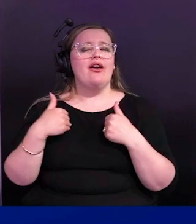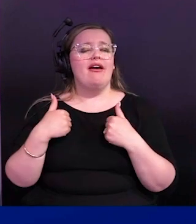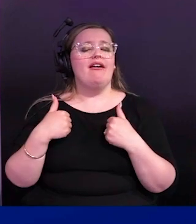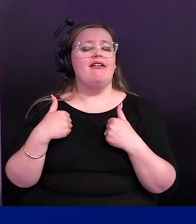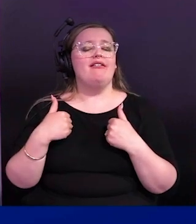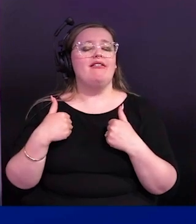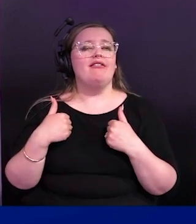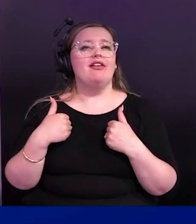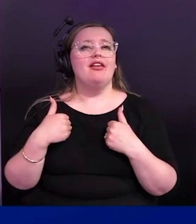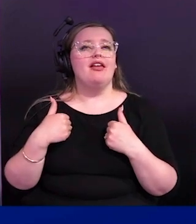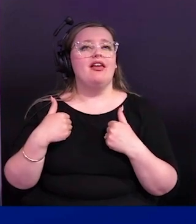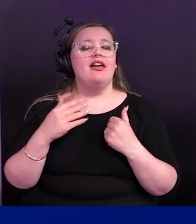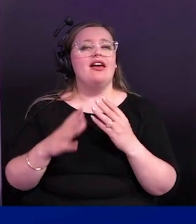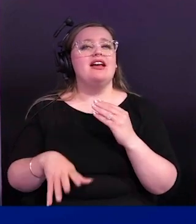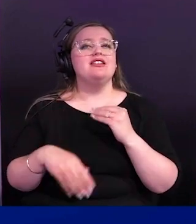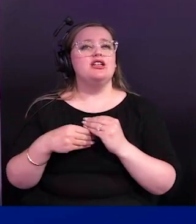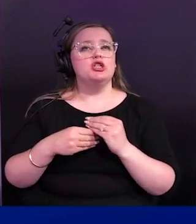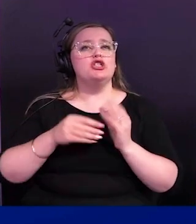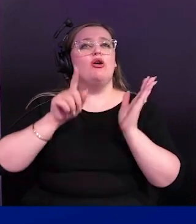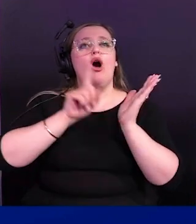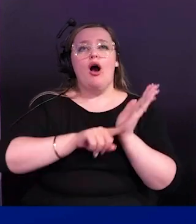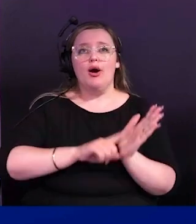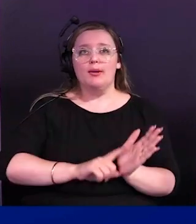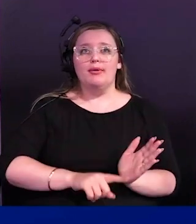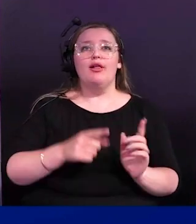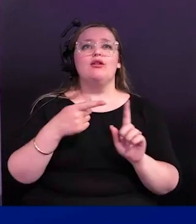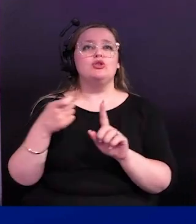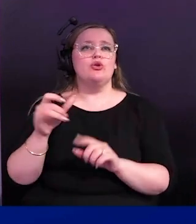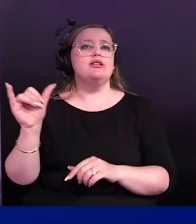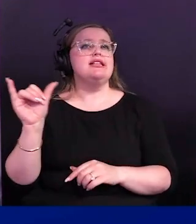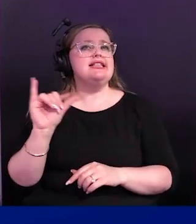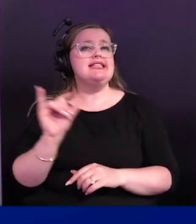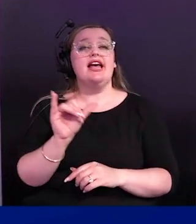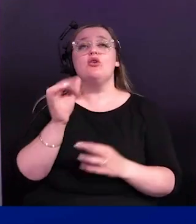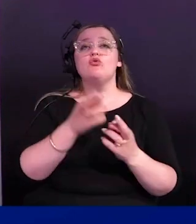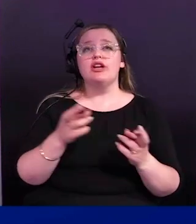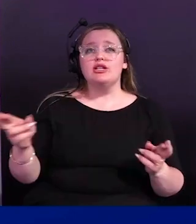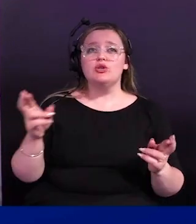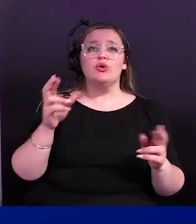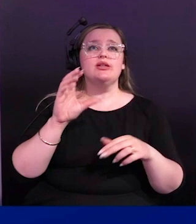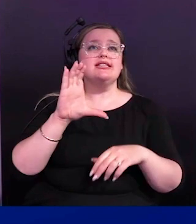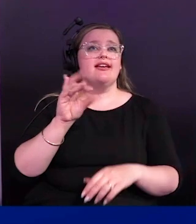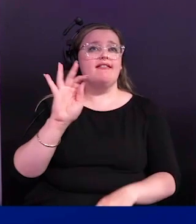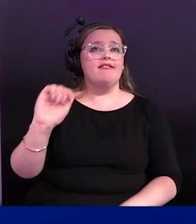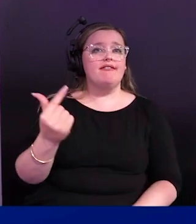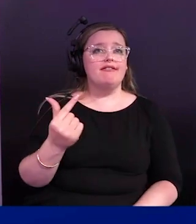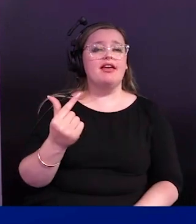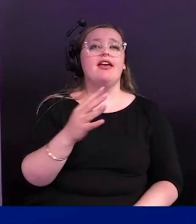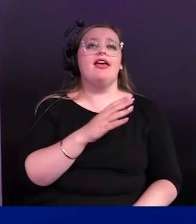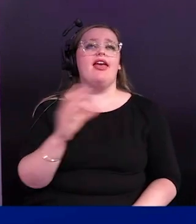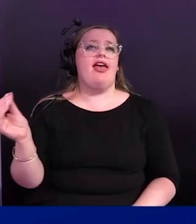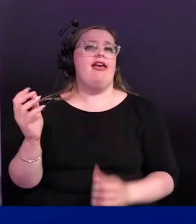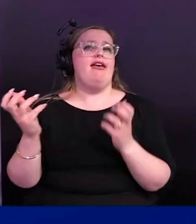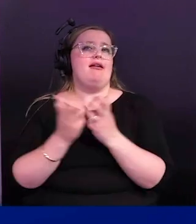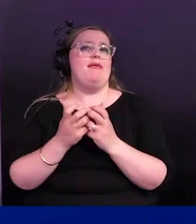get additional auditable data sources like, for example, resource configuration and compliance history from